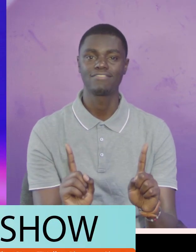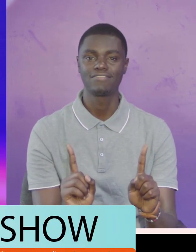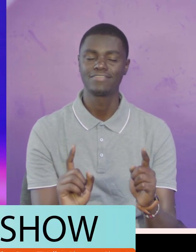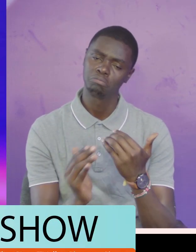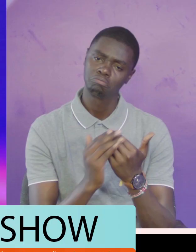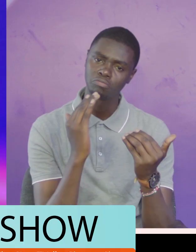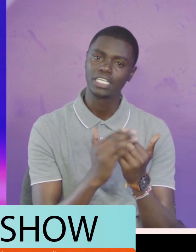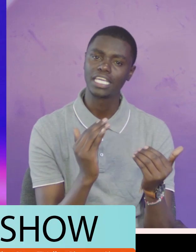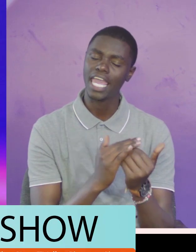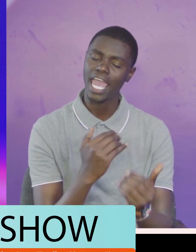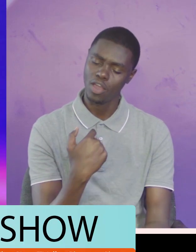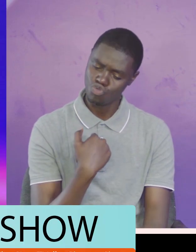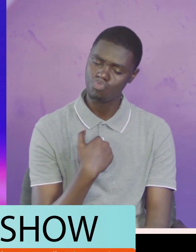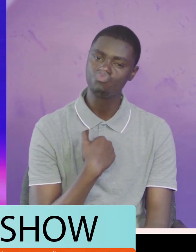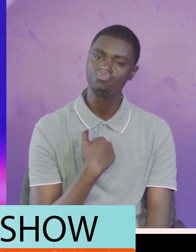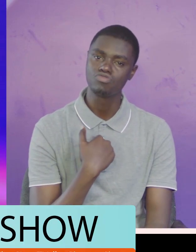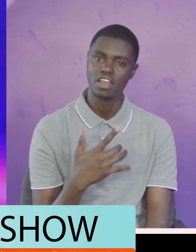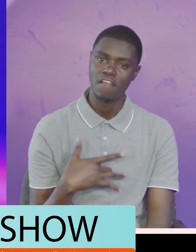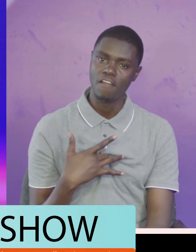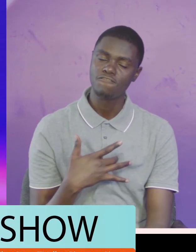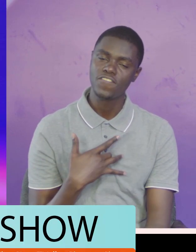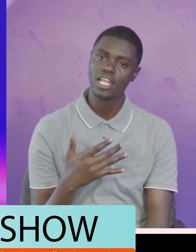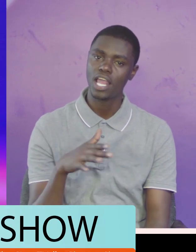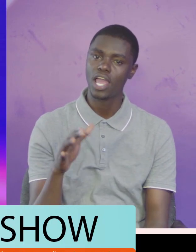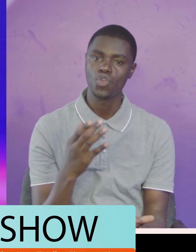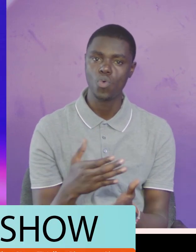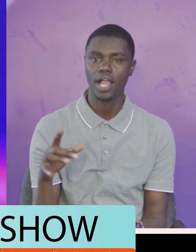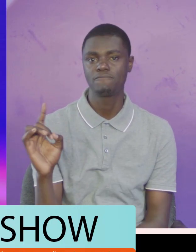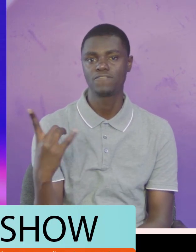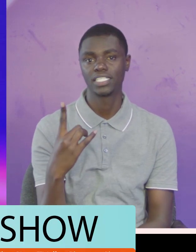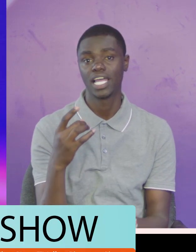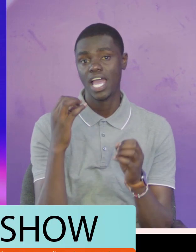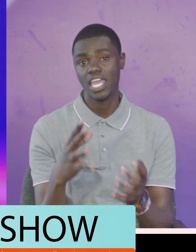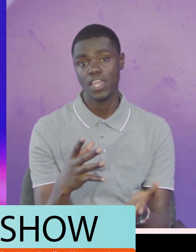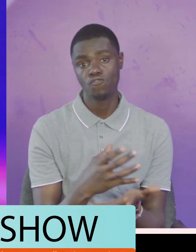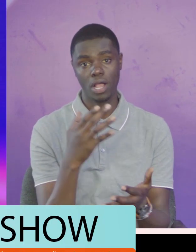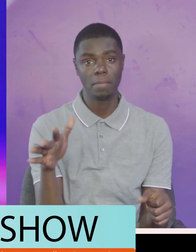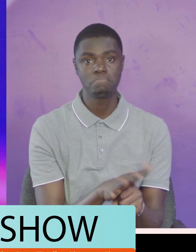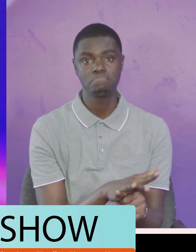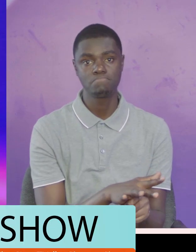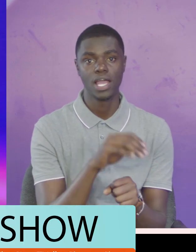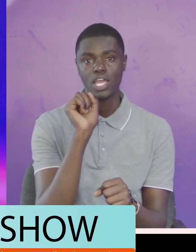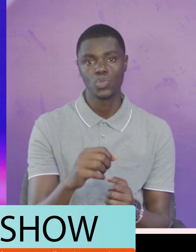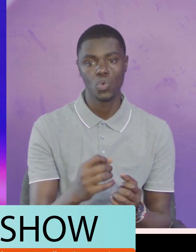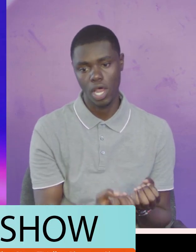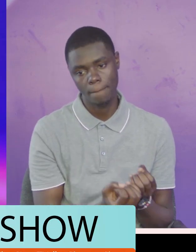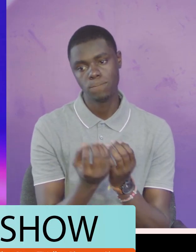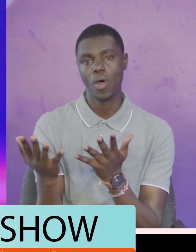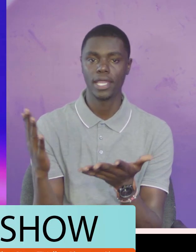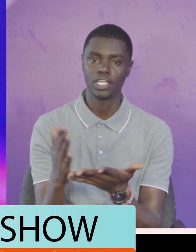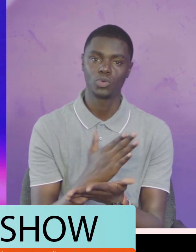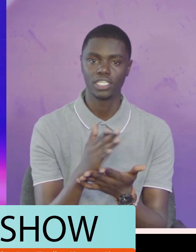yourself. Take care of me first. Fill your cup first. Because when your cup is filled, then you can pour